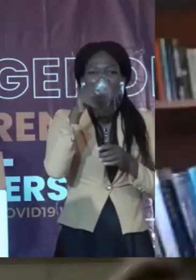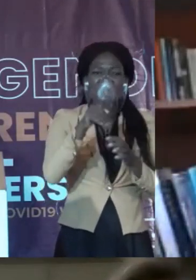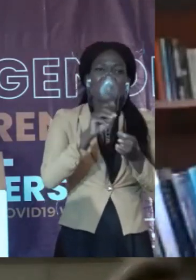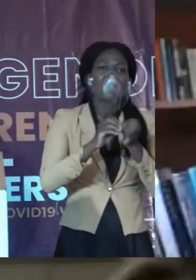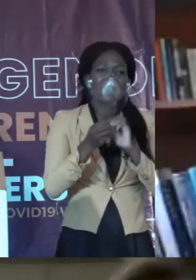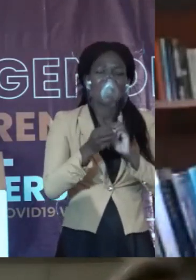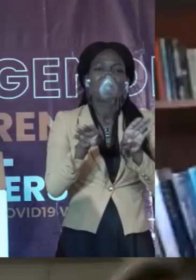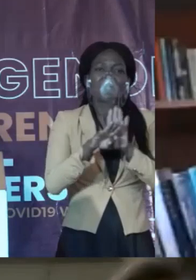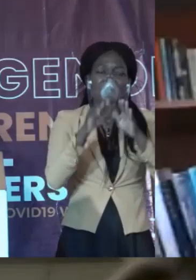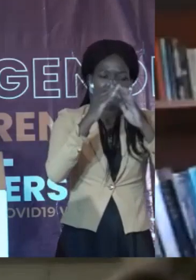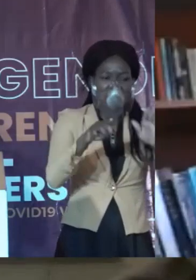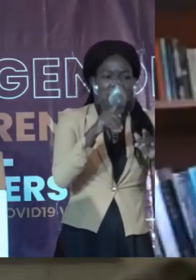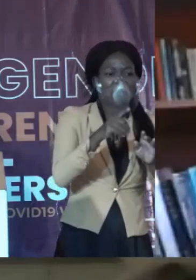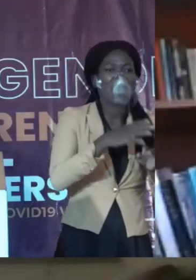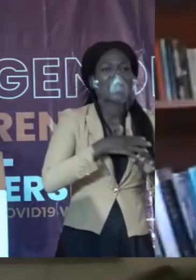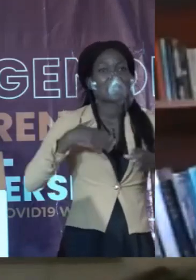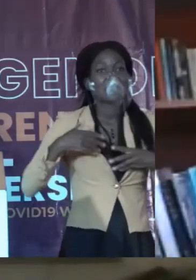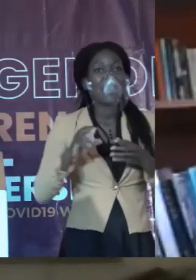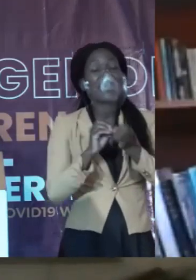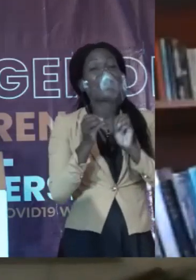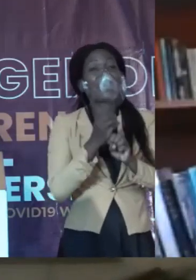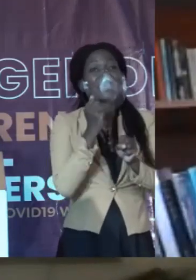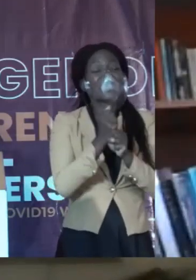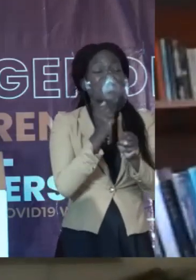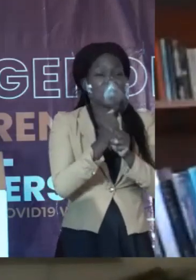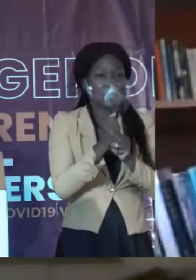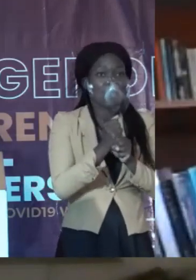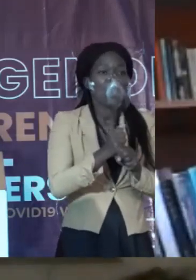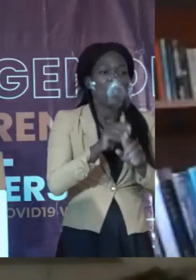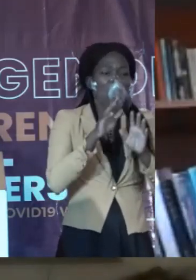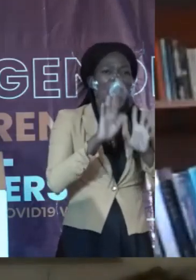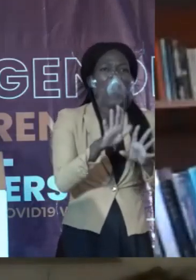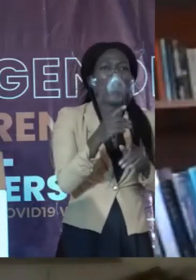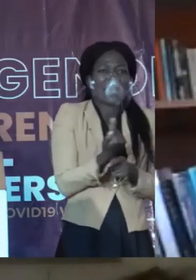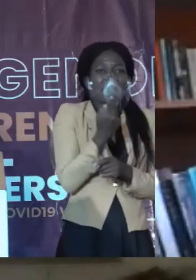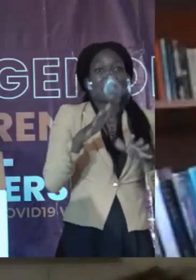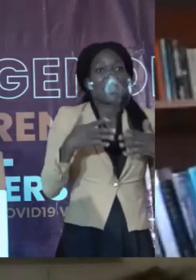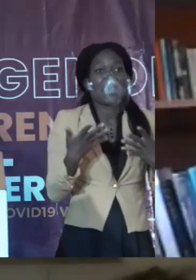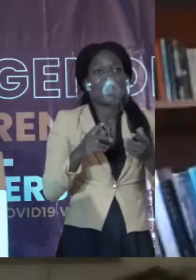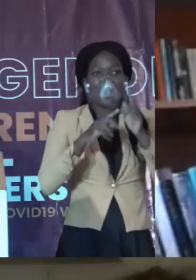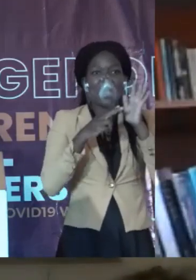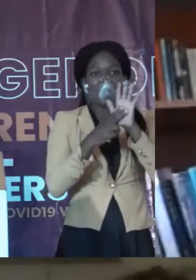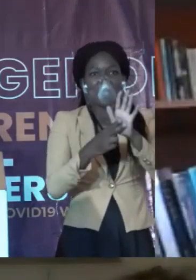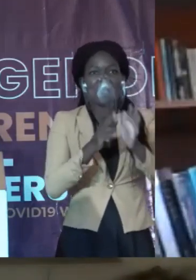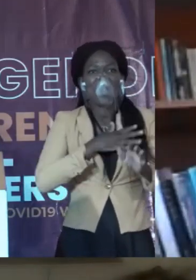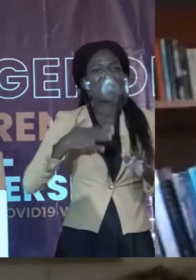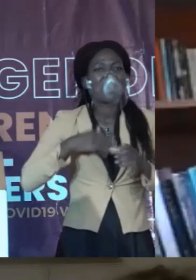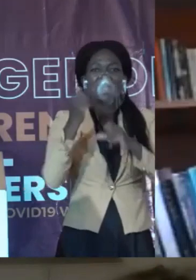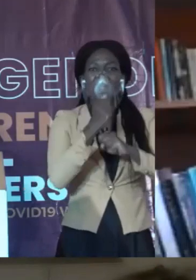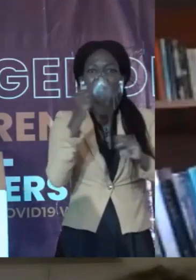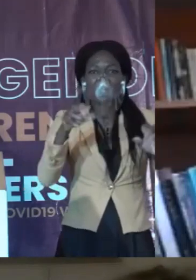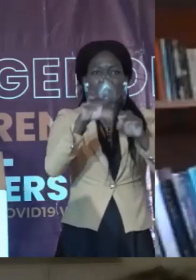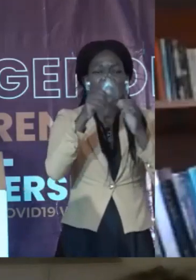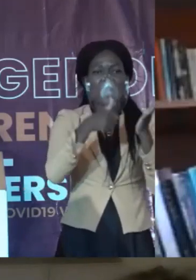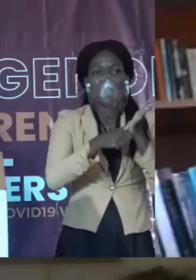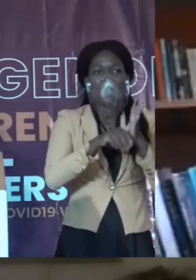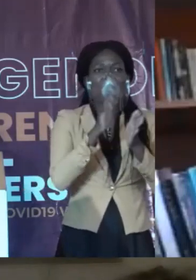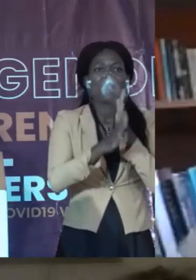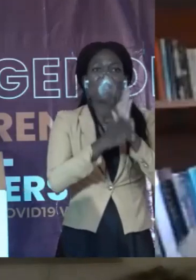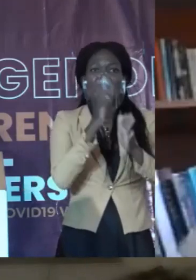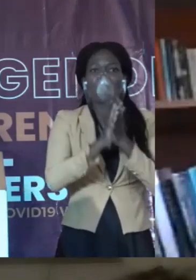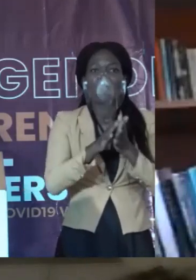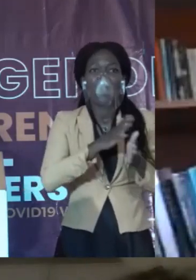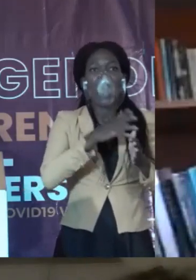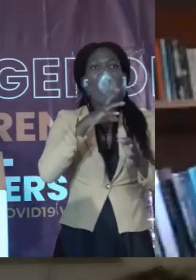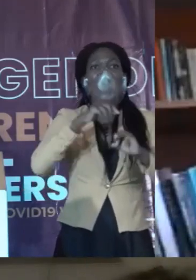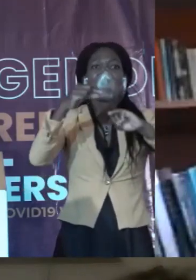what extent can you take a big loan without discussing with your spouse, your husband, your partner? Because the asset, even if it's yours, is